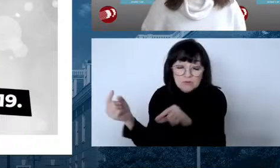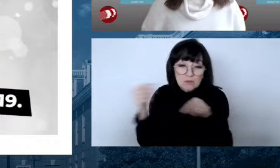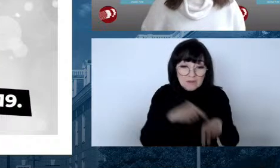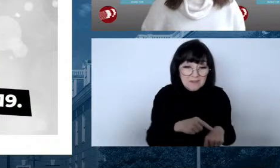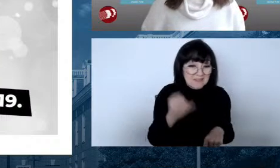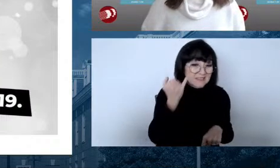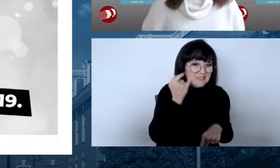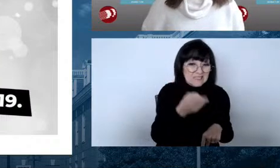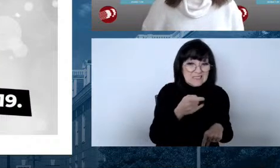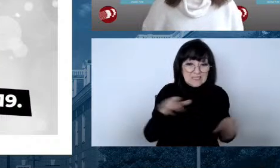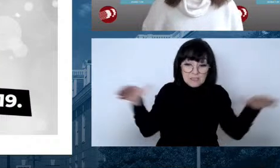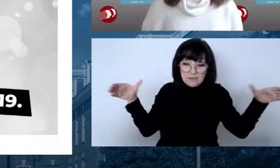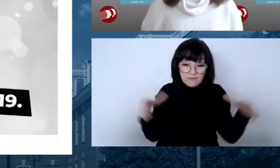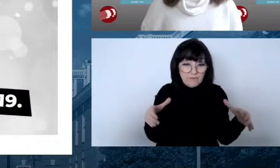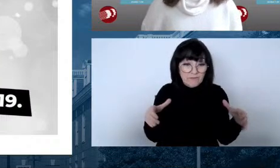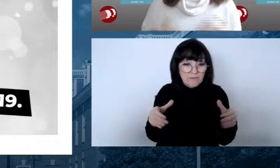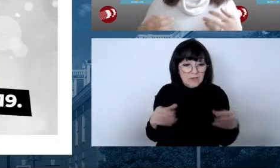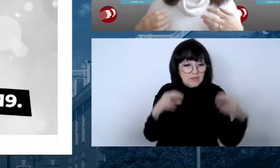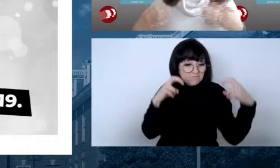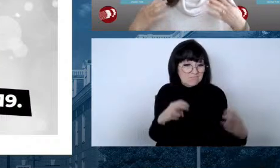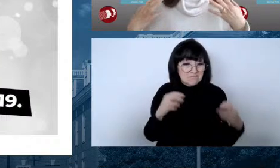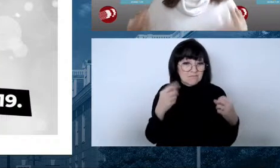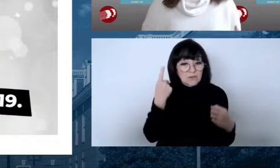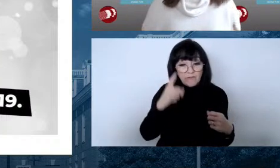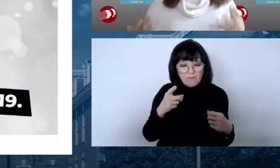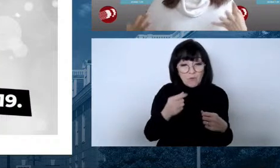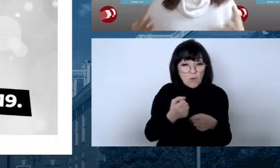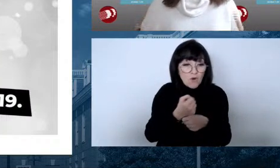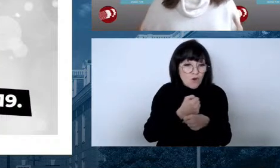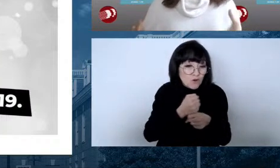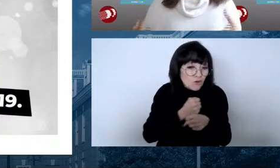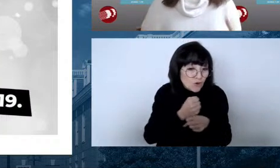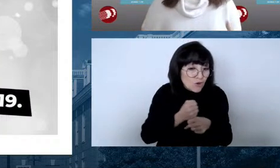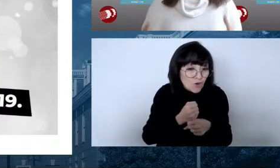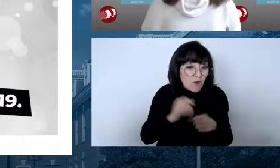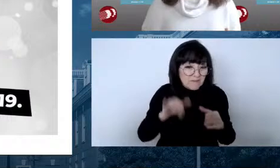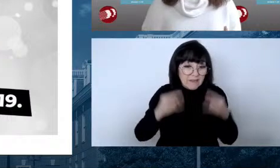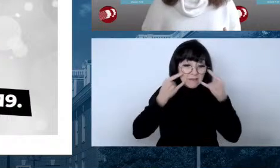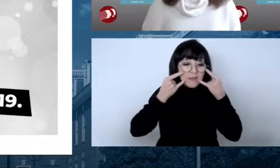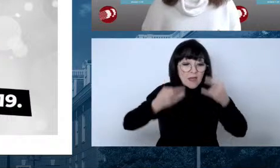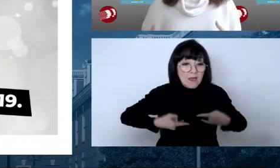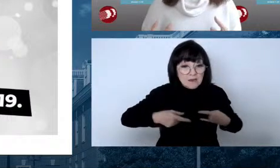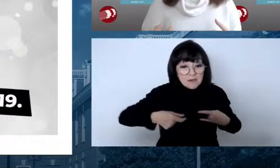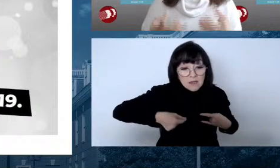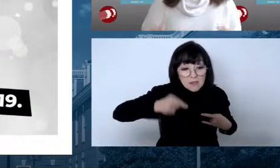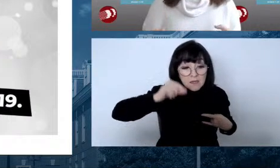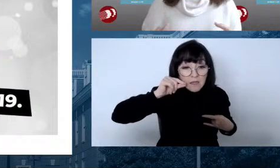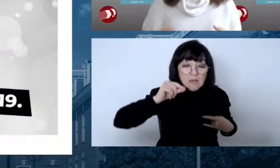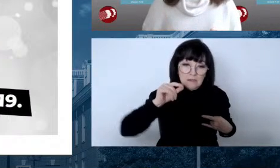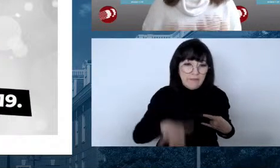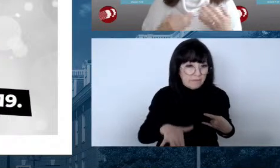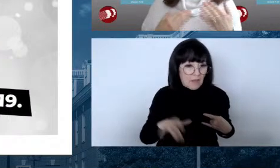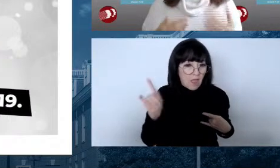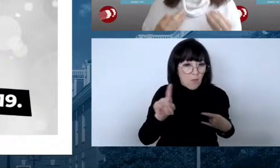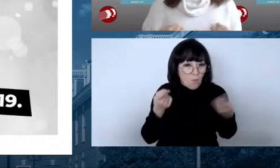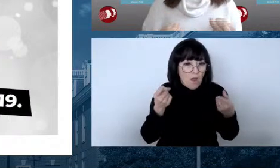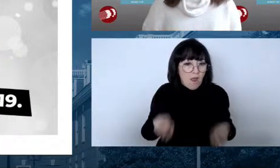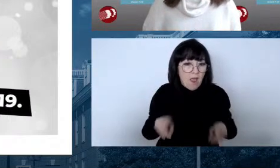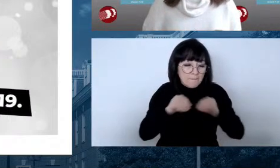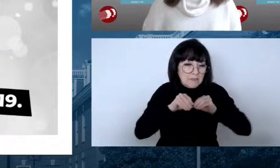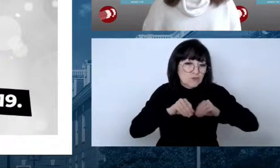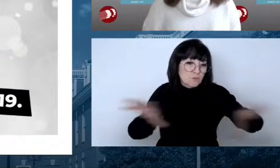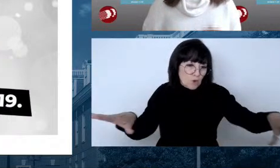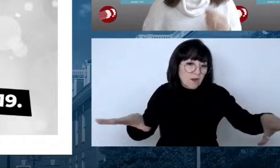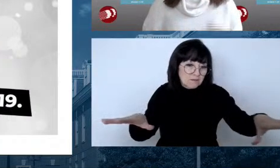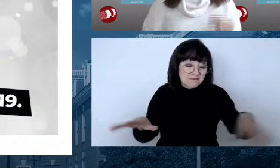together with somebody for coffee, that is where this spread is occurring. So please, if you go out on